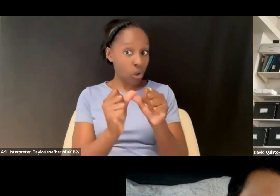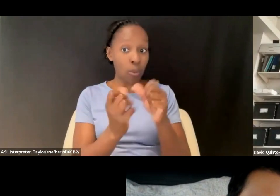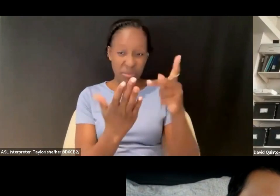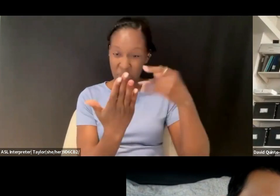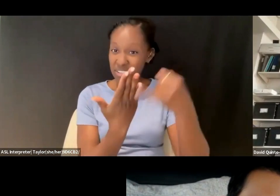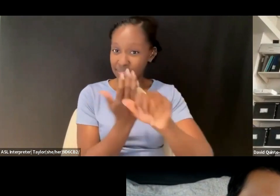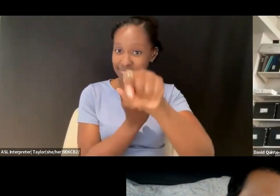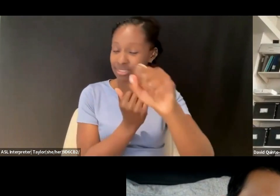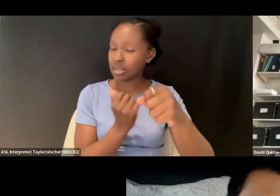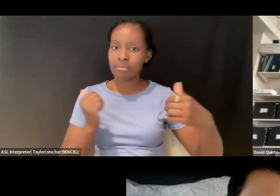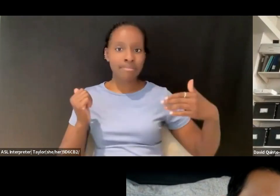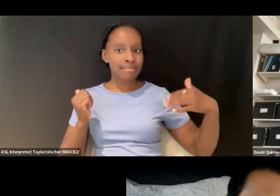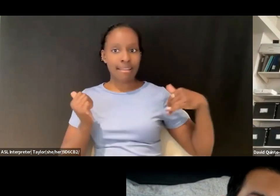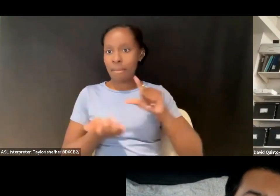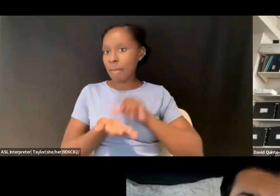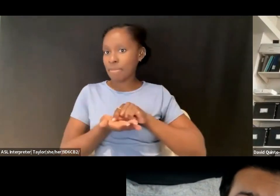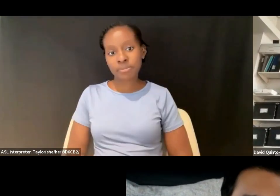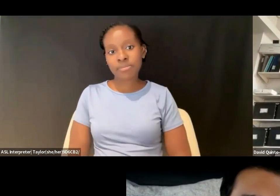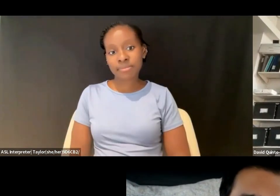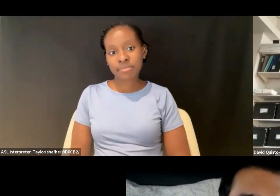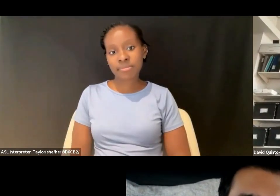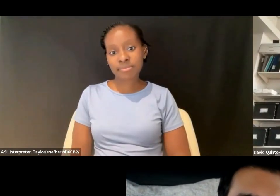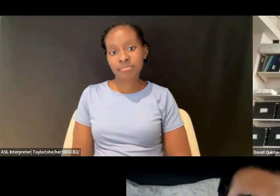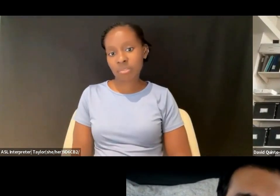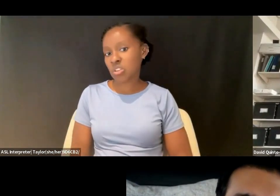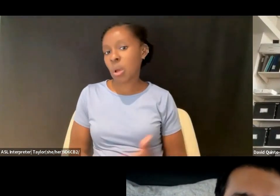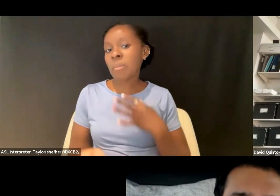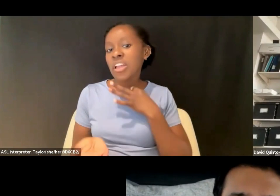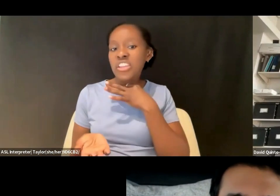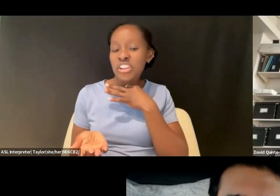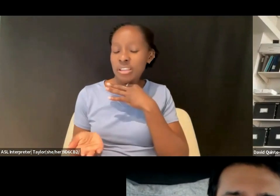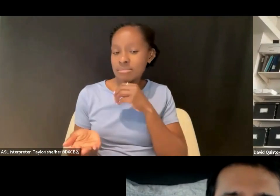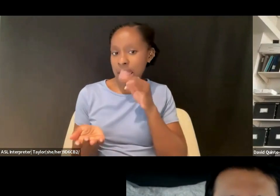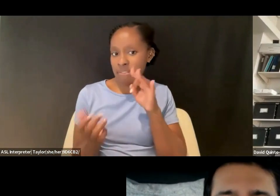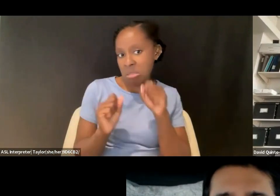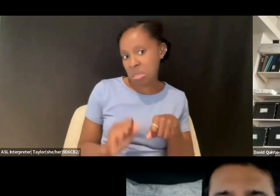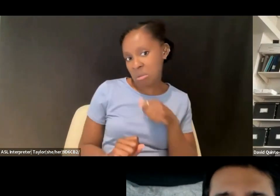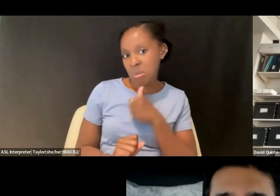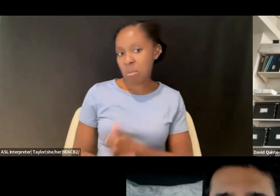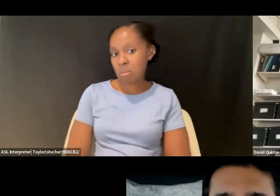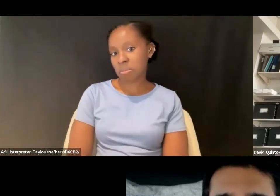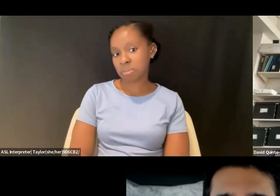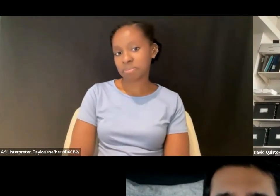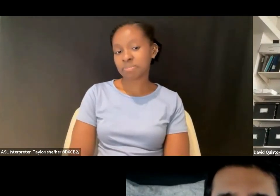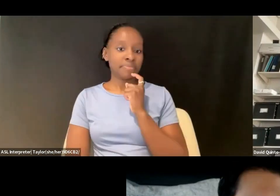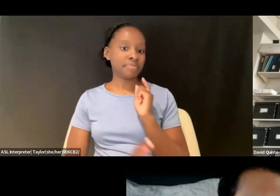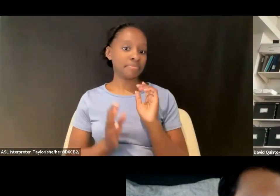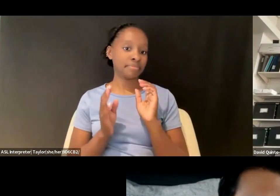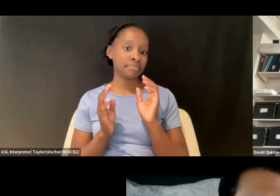it has not been published yet. So I'm curious to know. Right. So